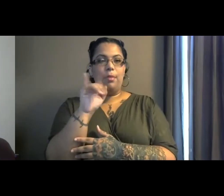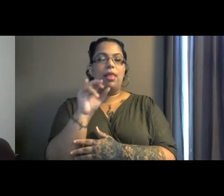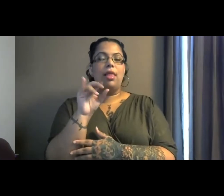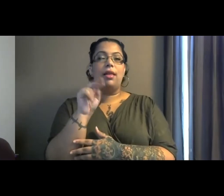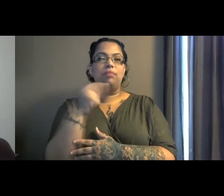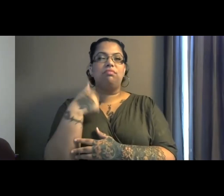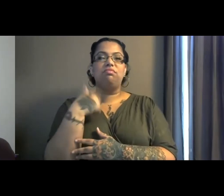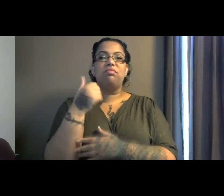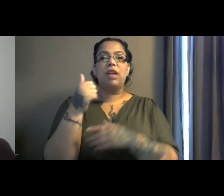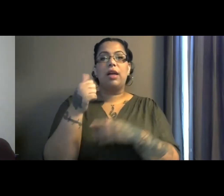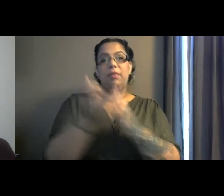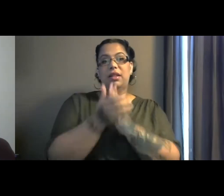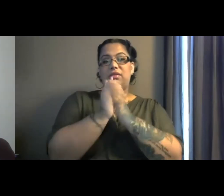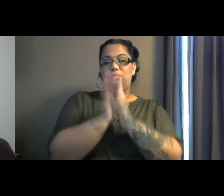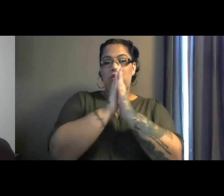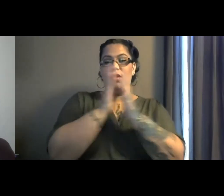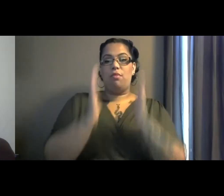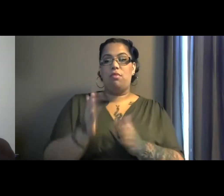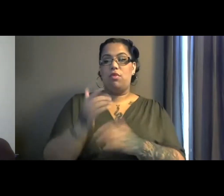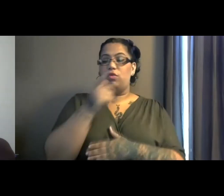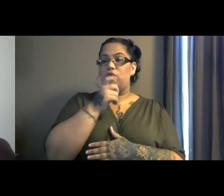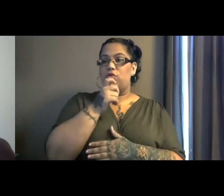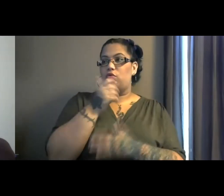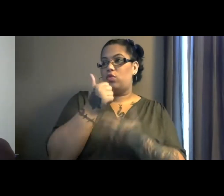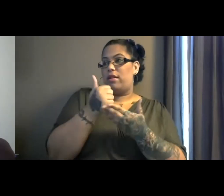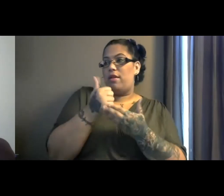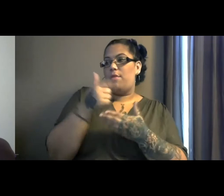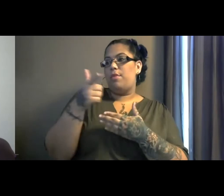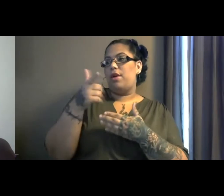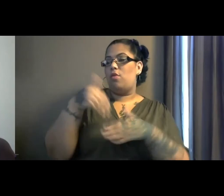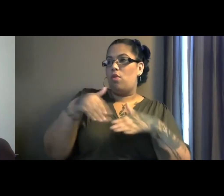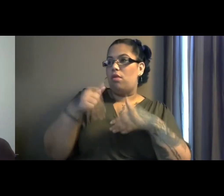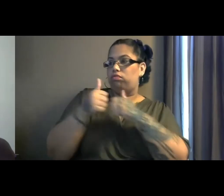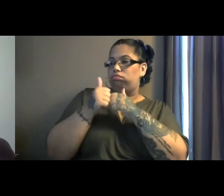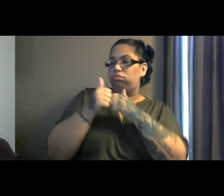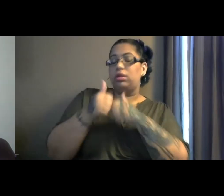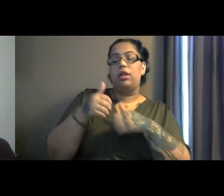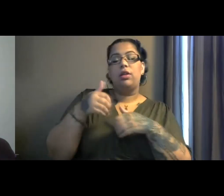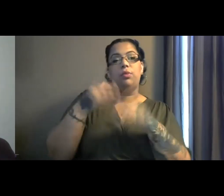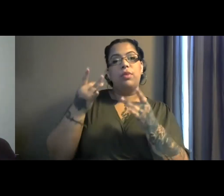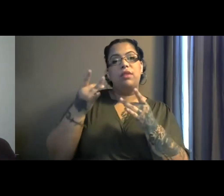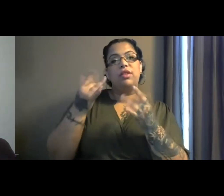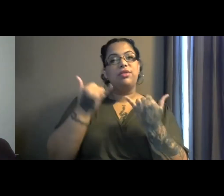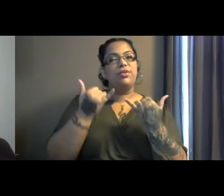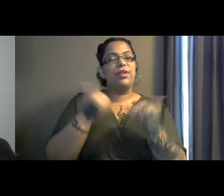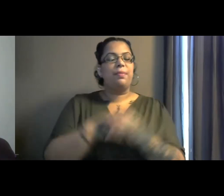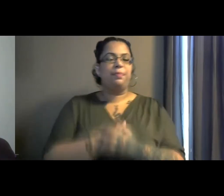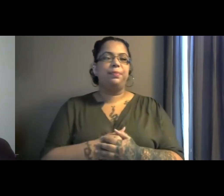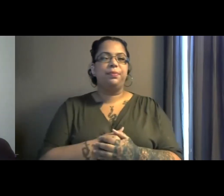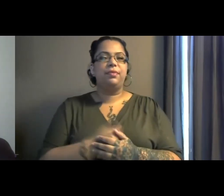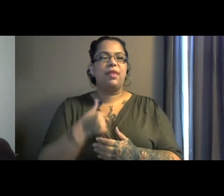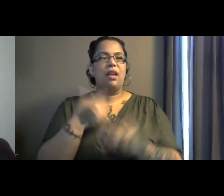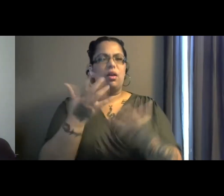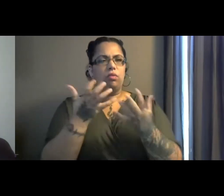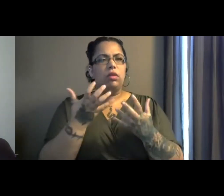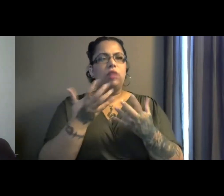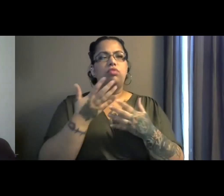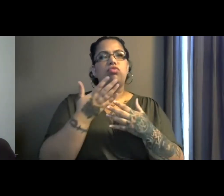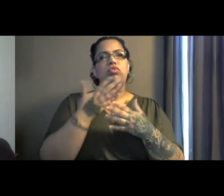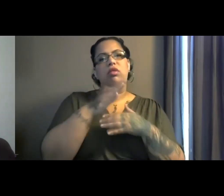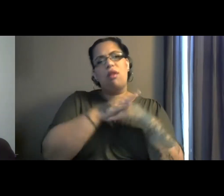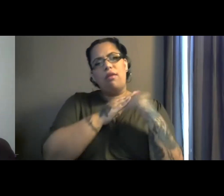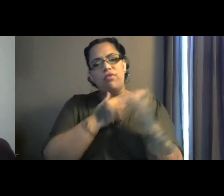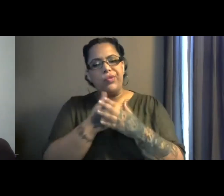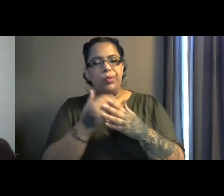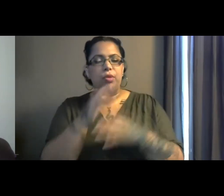through meditation this morning. I want to invite you to settle into the space that you are